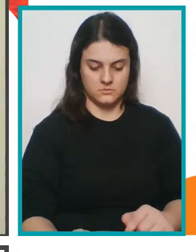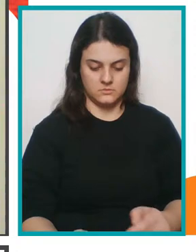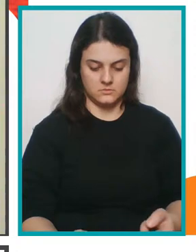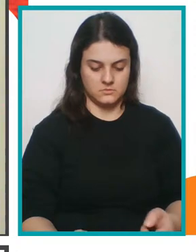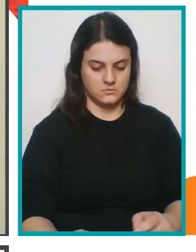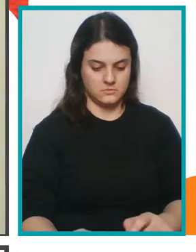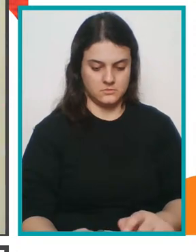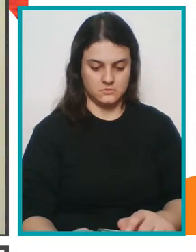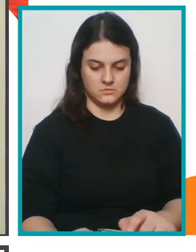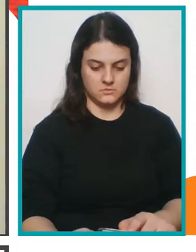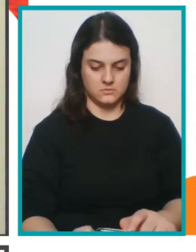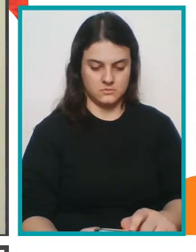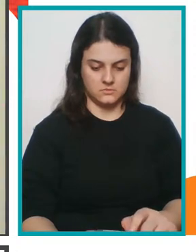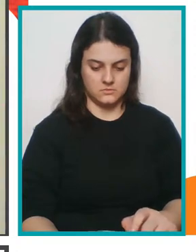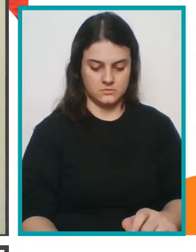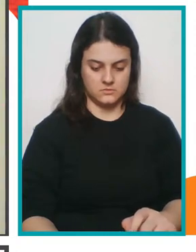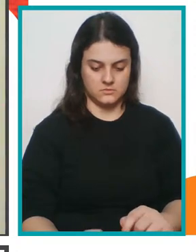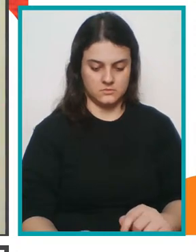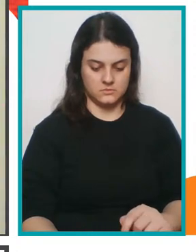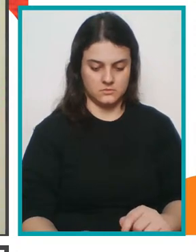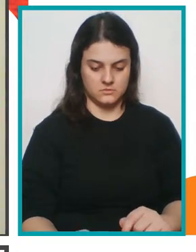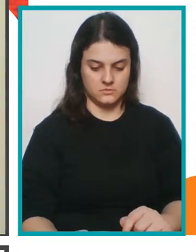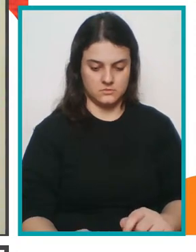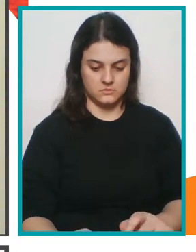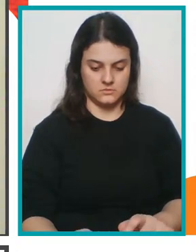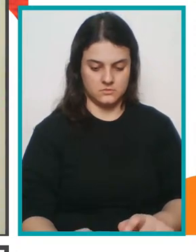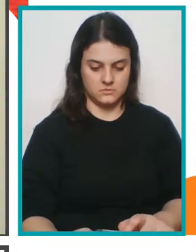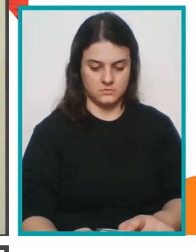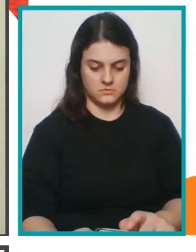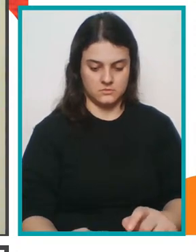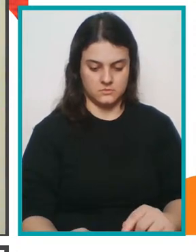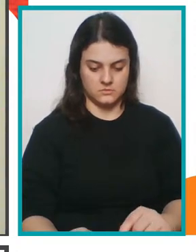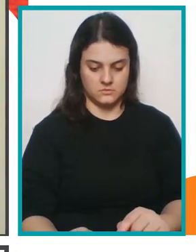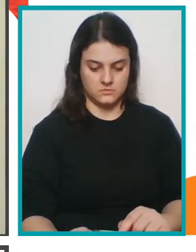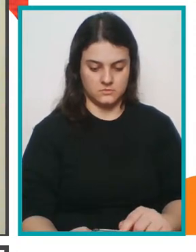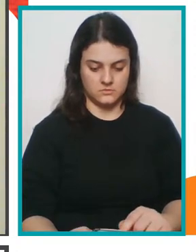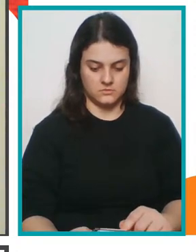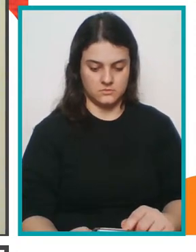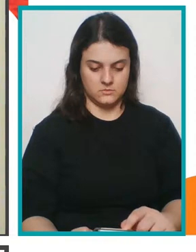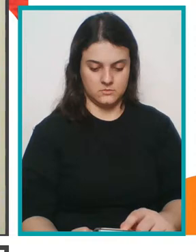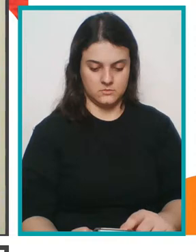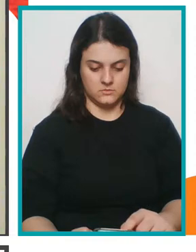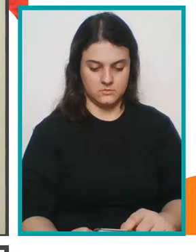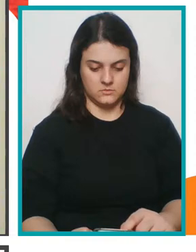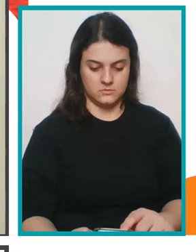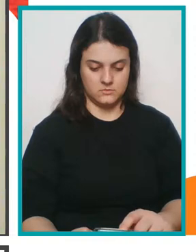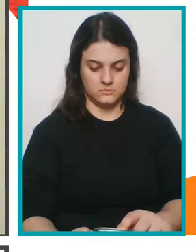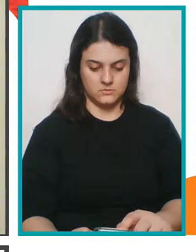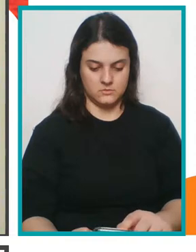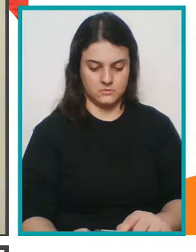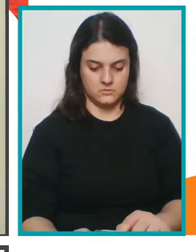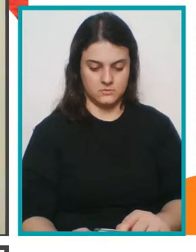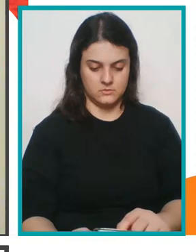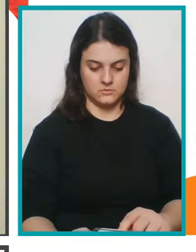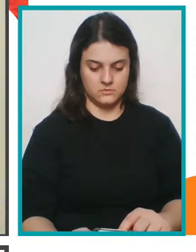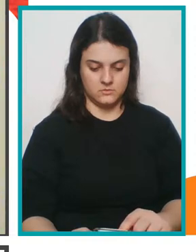people, that has destroyed very many people's livelihoods. So we have to keep on